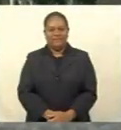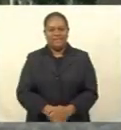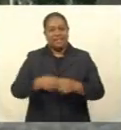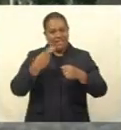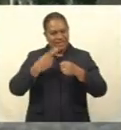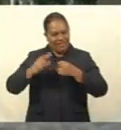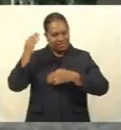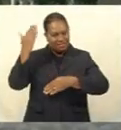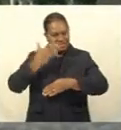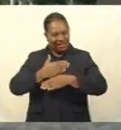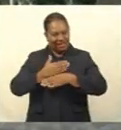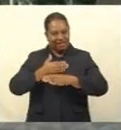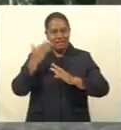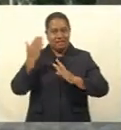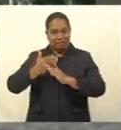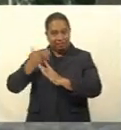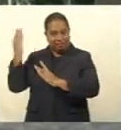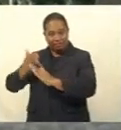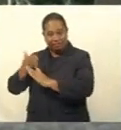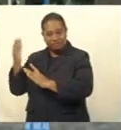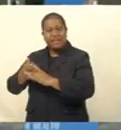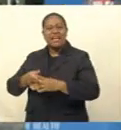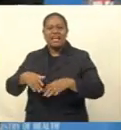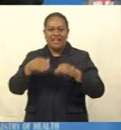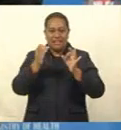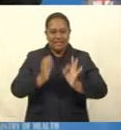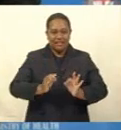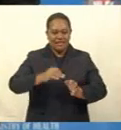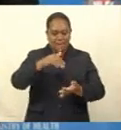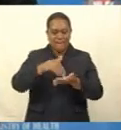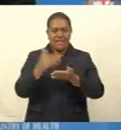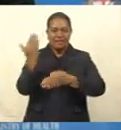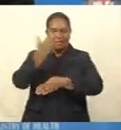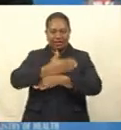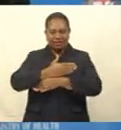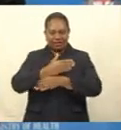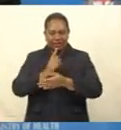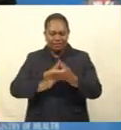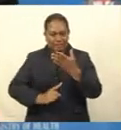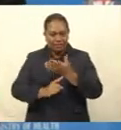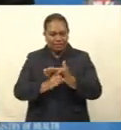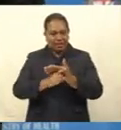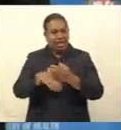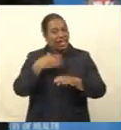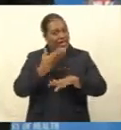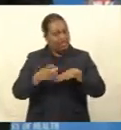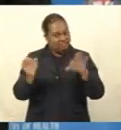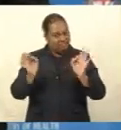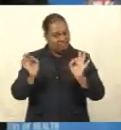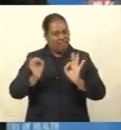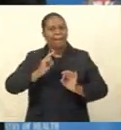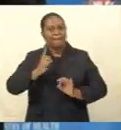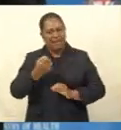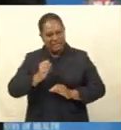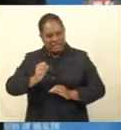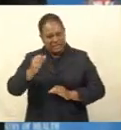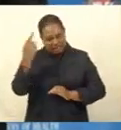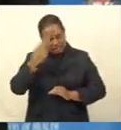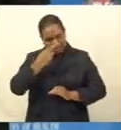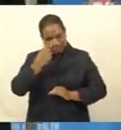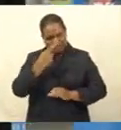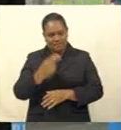In the news tonight, lockdown lift decision at midnight tonight. No new case, but danger remains, says Dr.